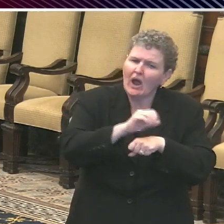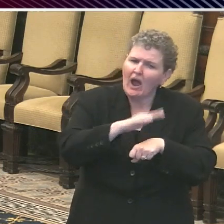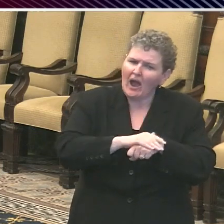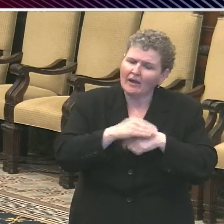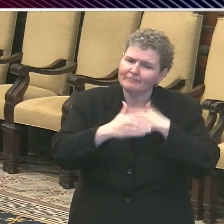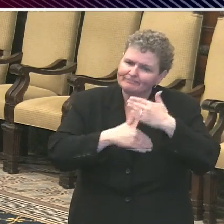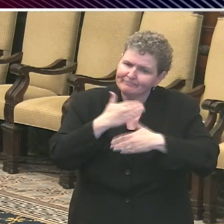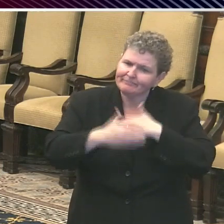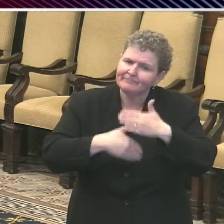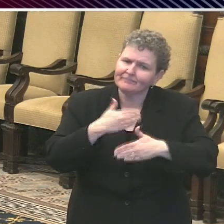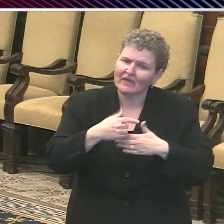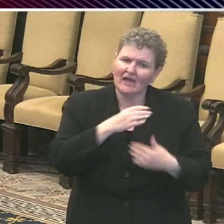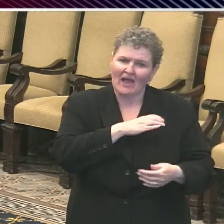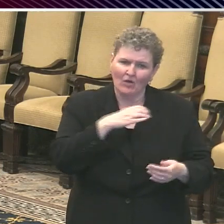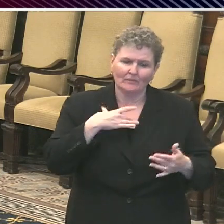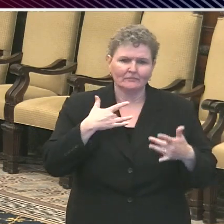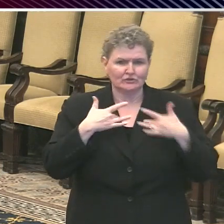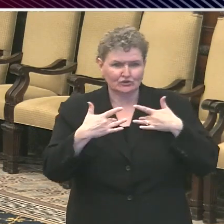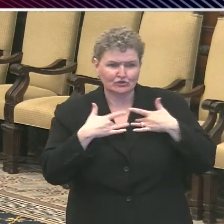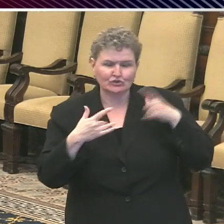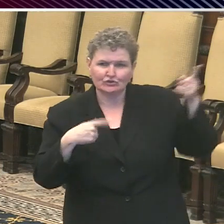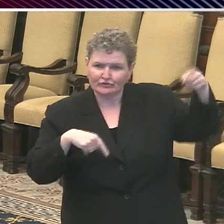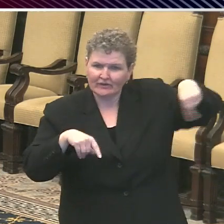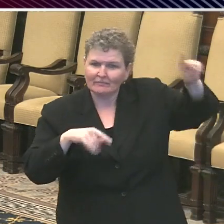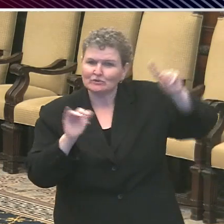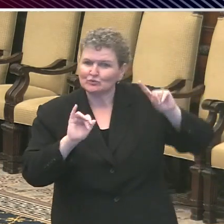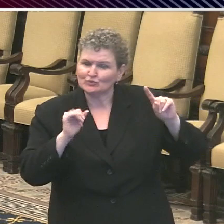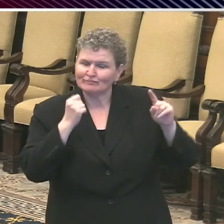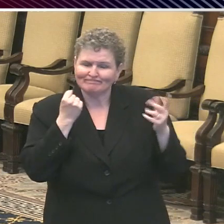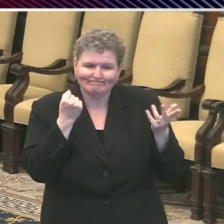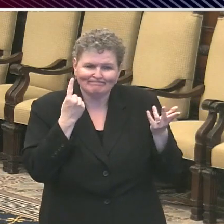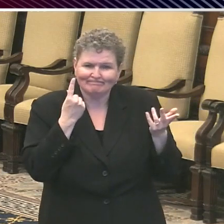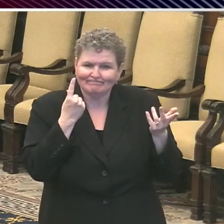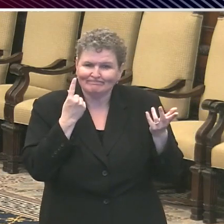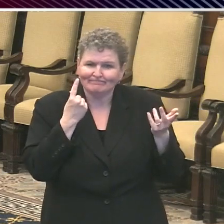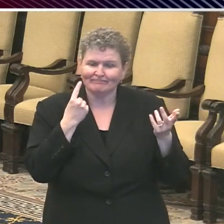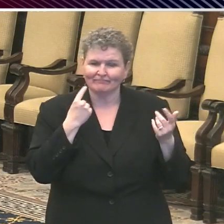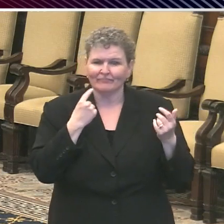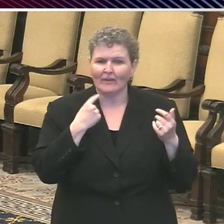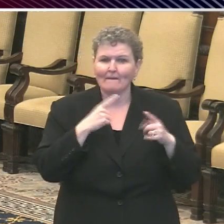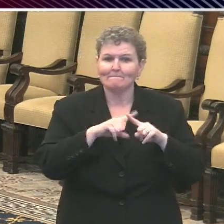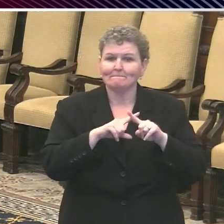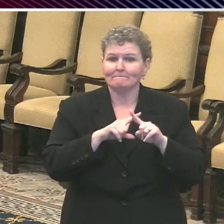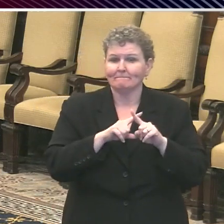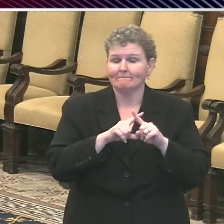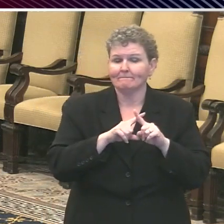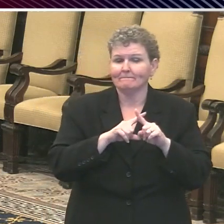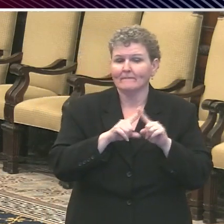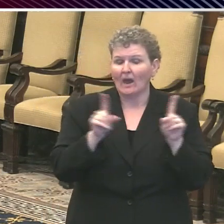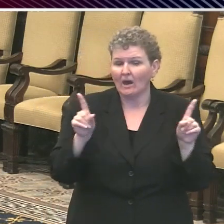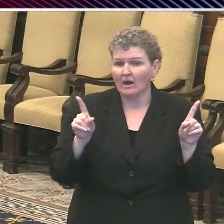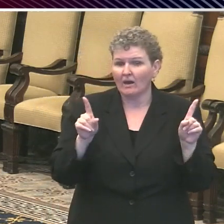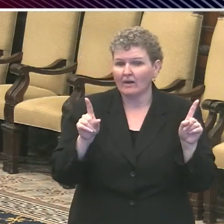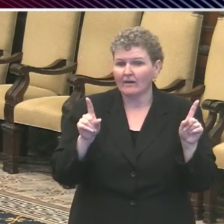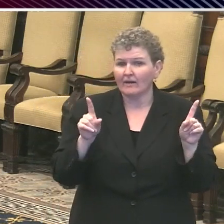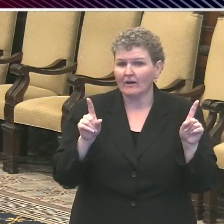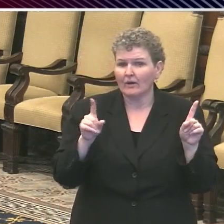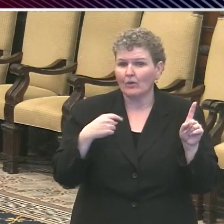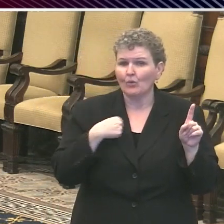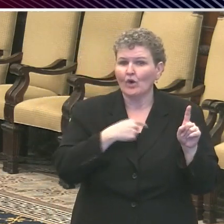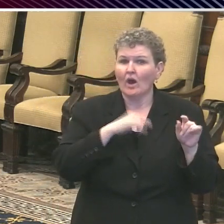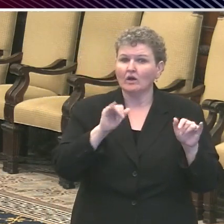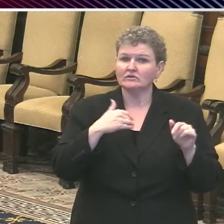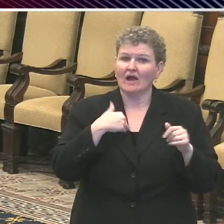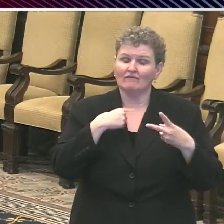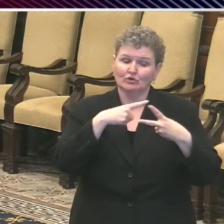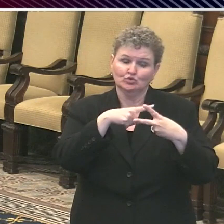understand council's concerns about the contracting process. But I also want to make reference that these are 2